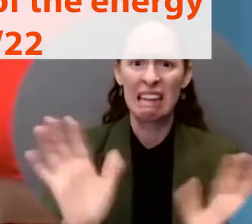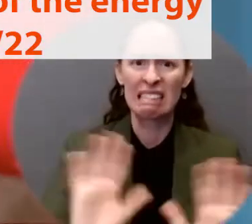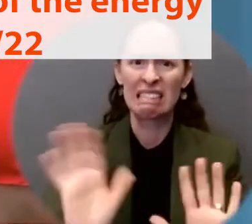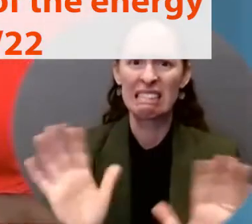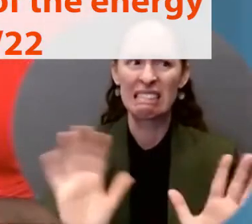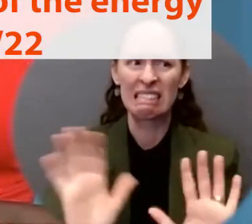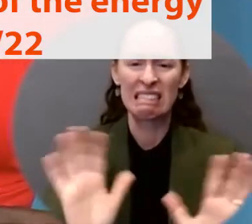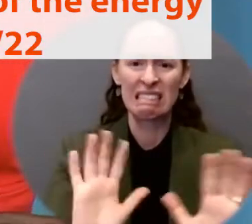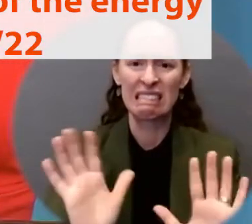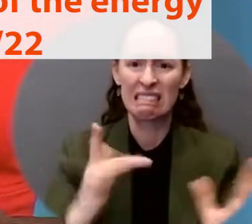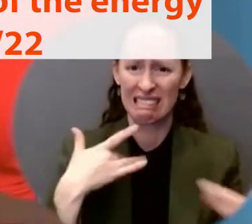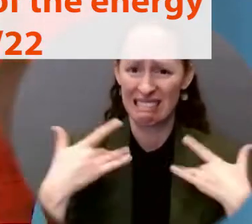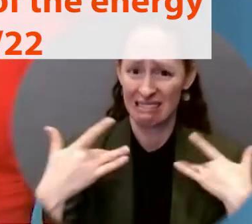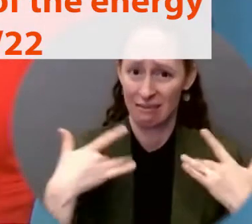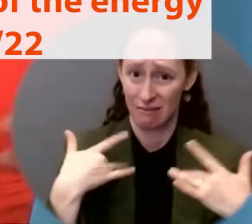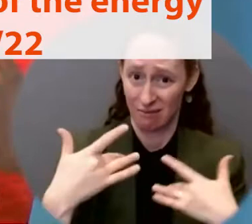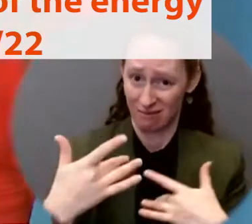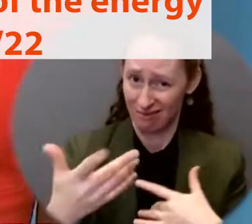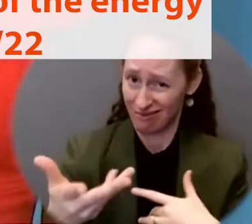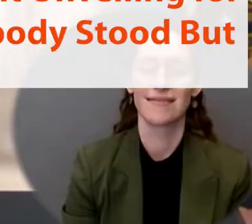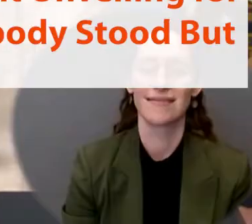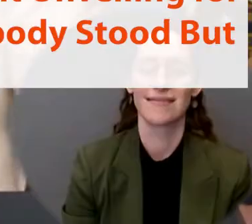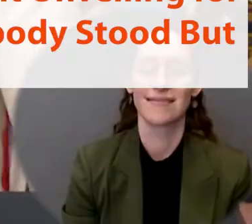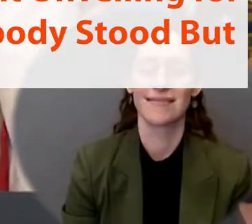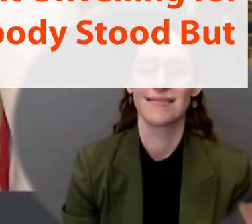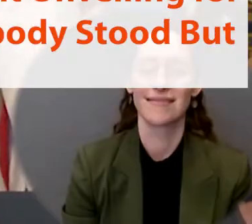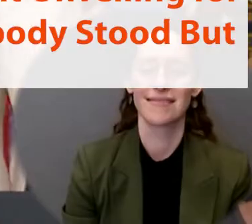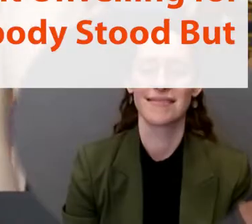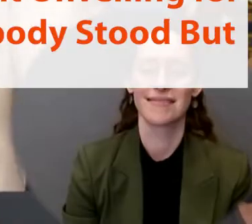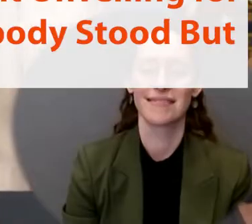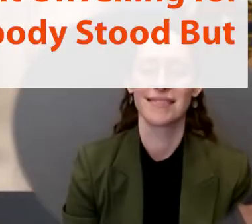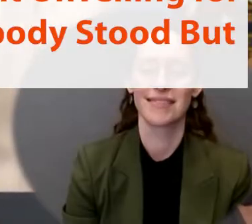specific statements. I would like to see it in fuller context.